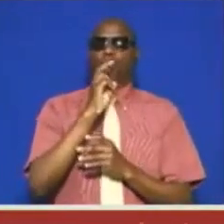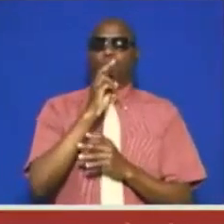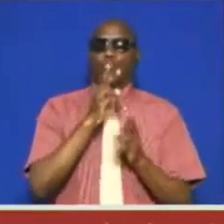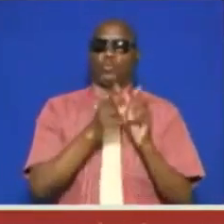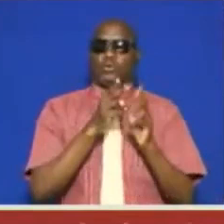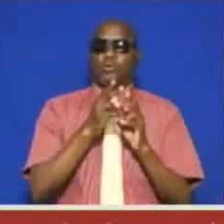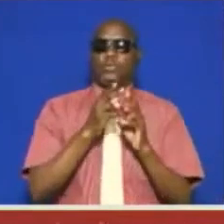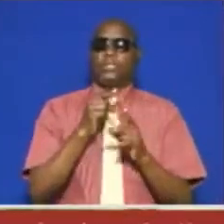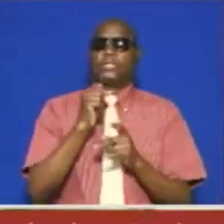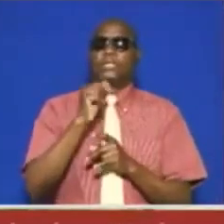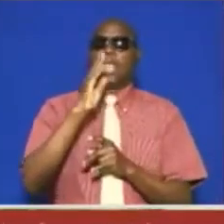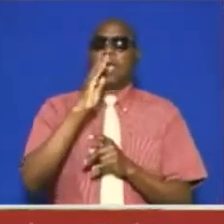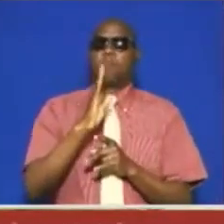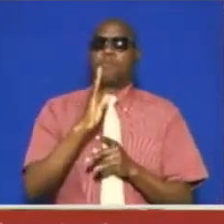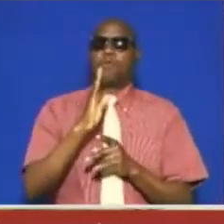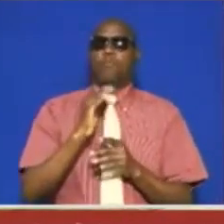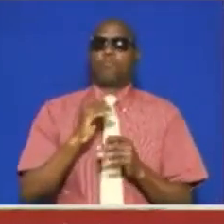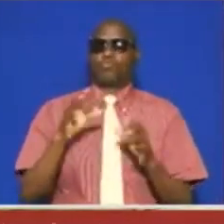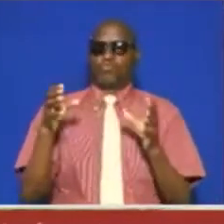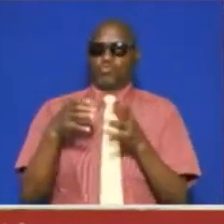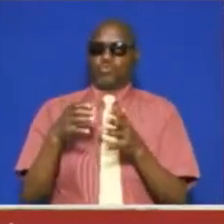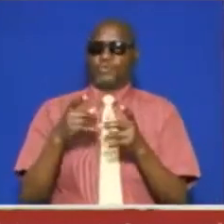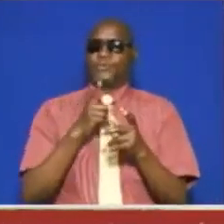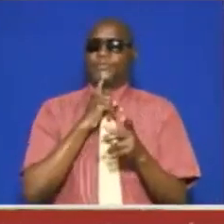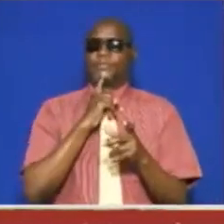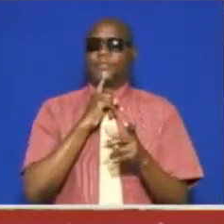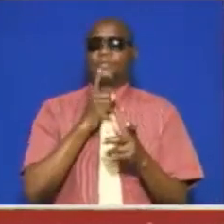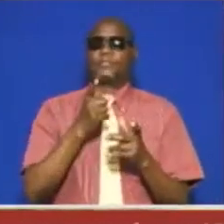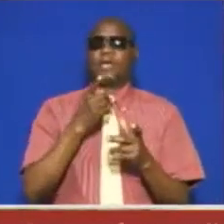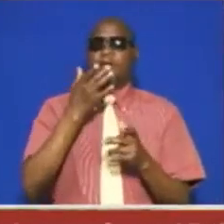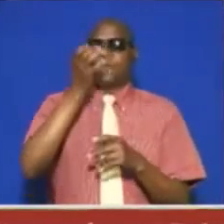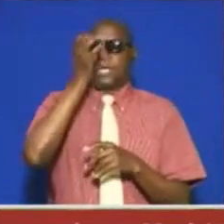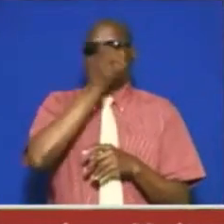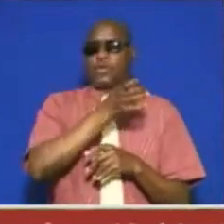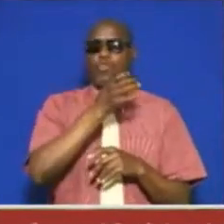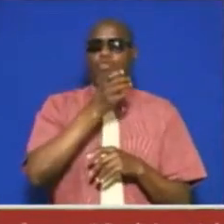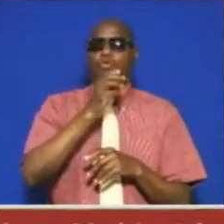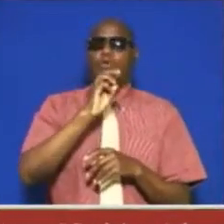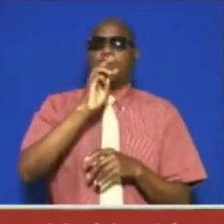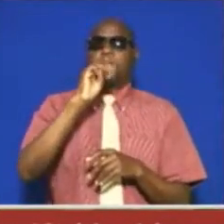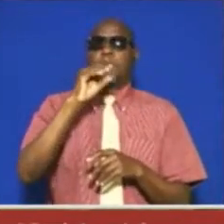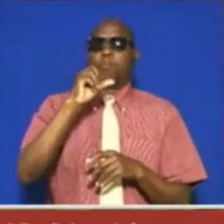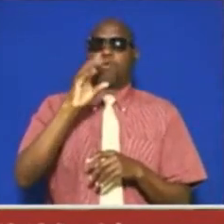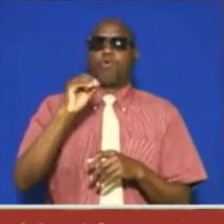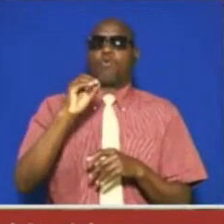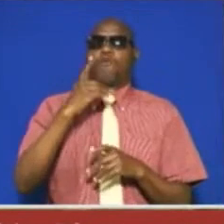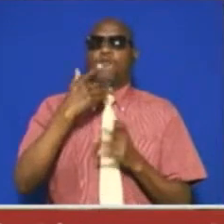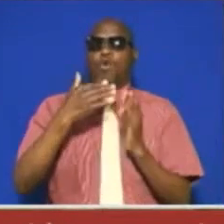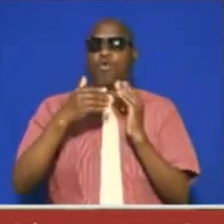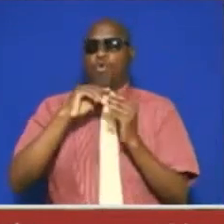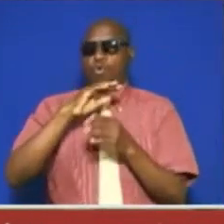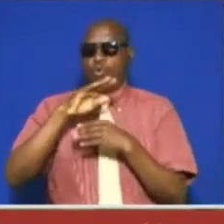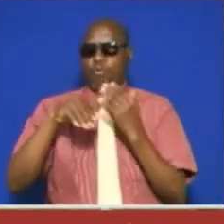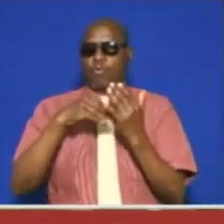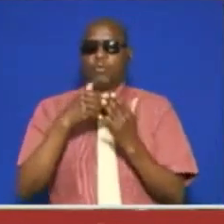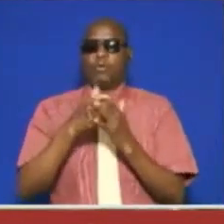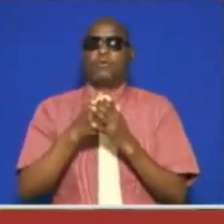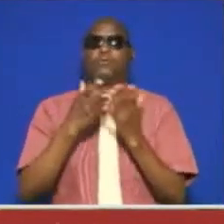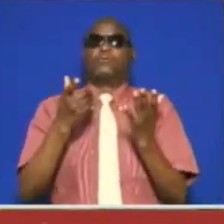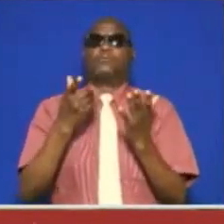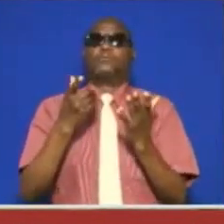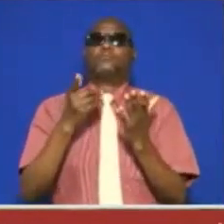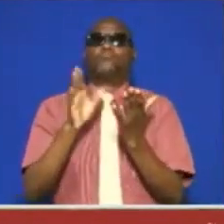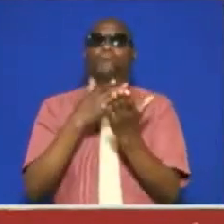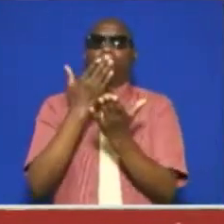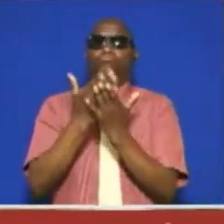to the laboratory bodies, the National Assembly has ignored the memoranda of all medical laboratory professional bodies submitted by Association